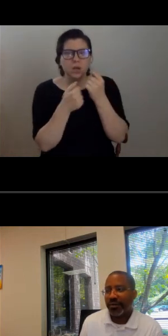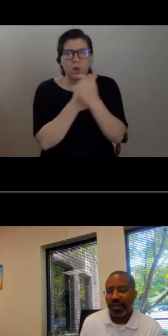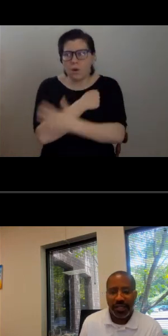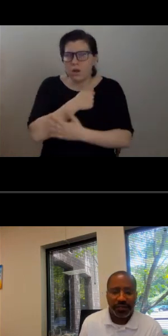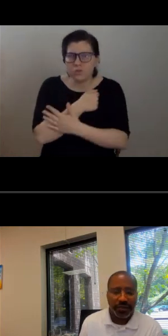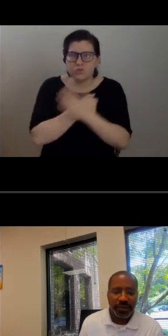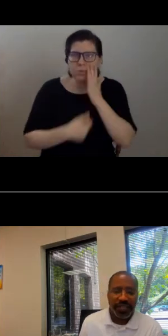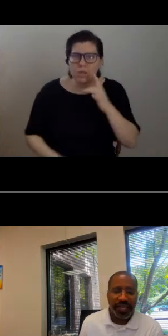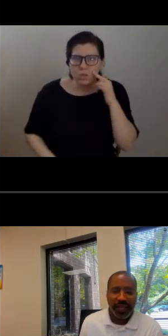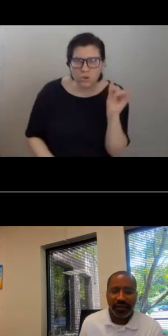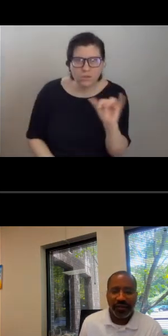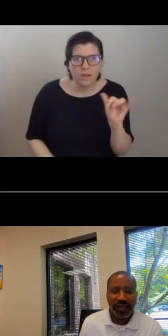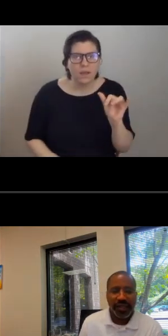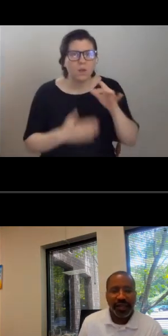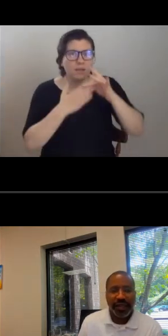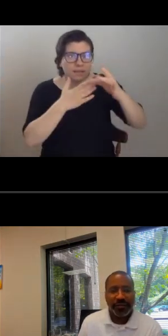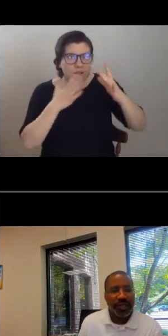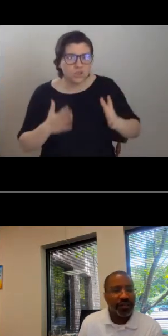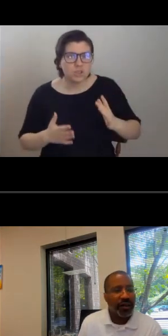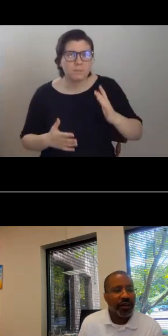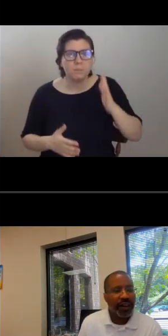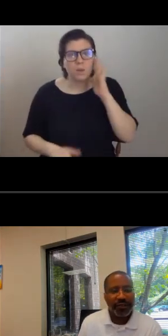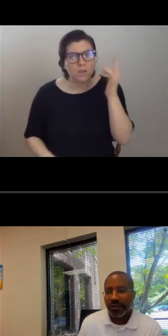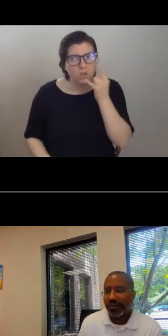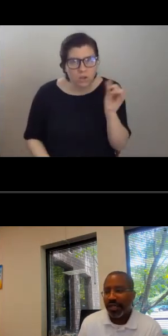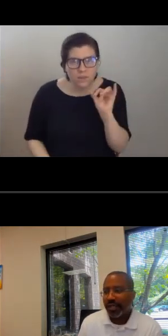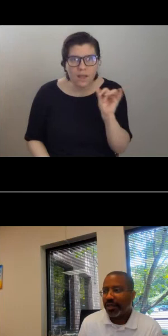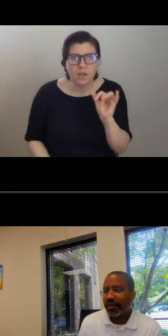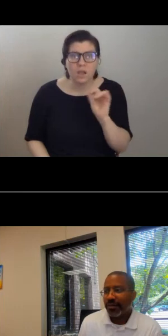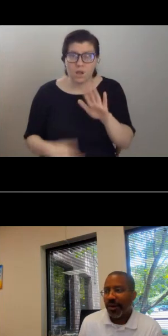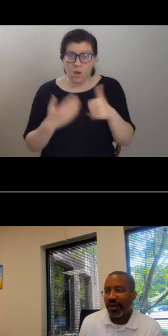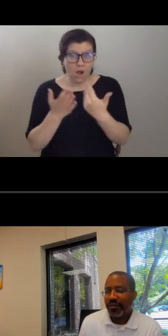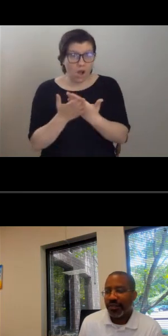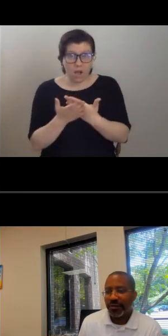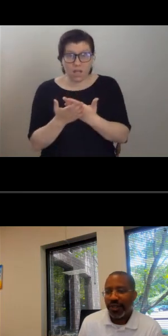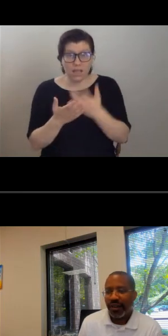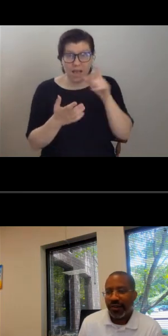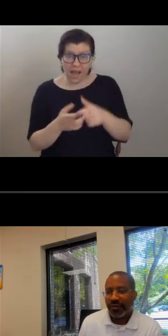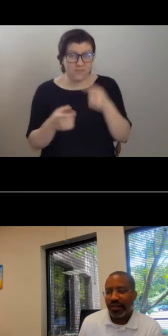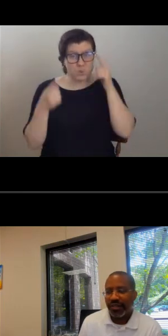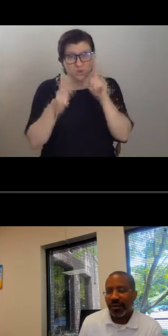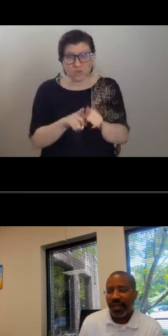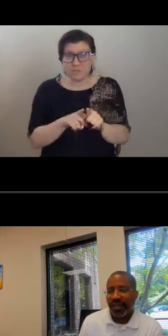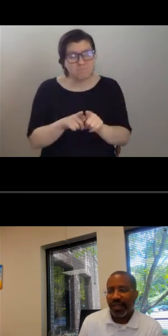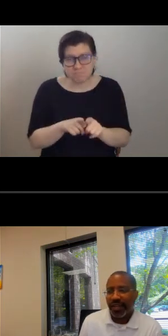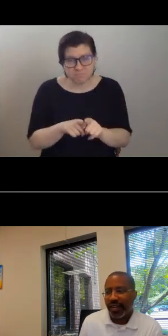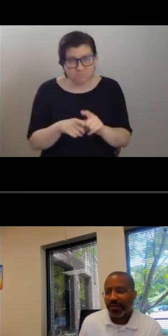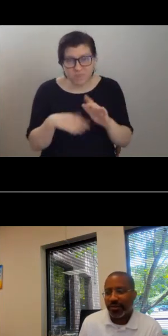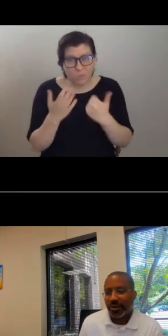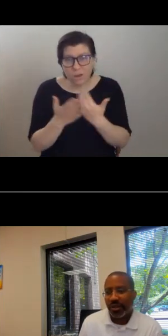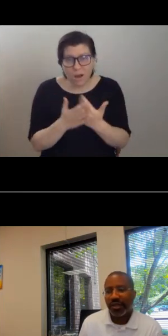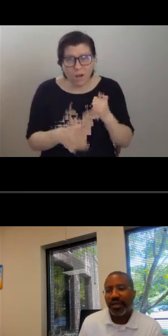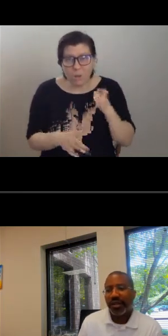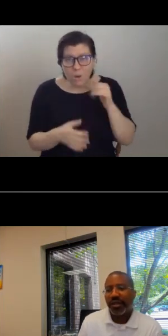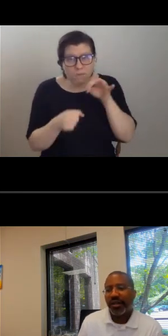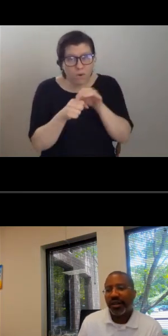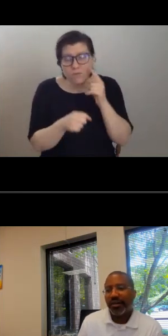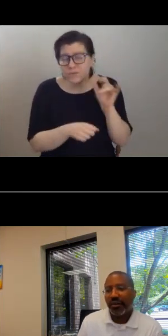have, what sort of leadership we want to have, and we don't all have to agree. All of us will not vote for the same candidate, I am